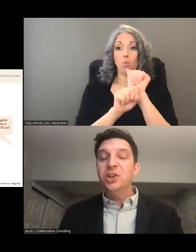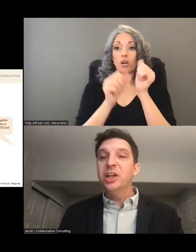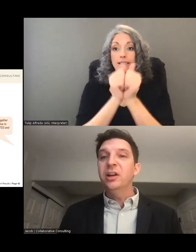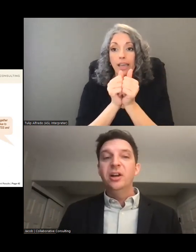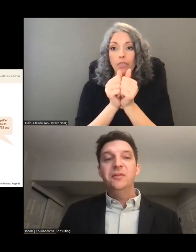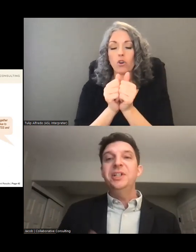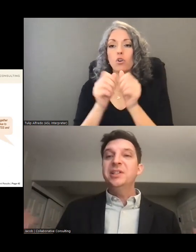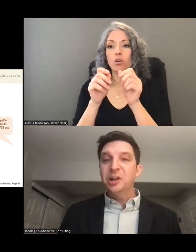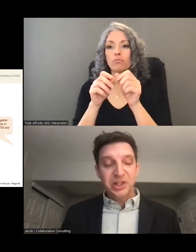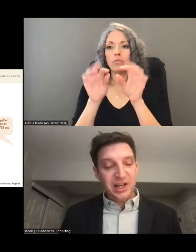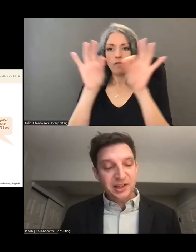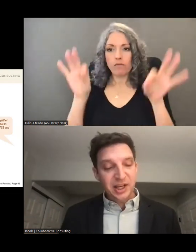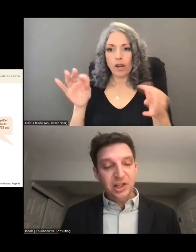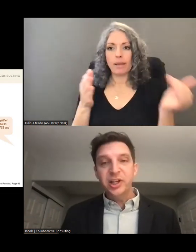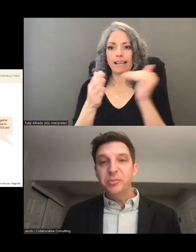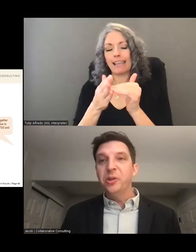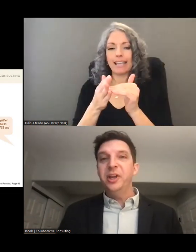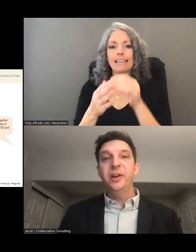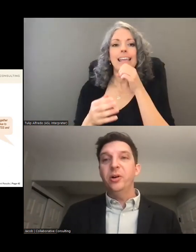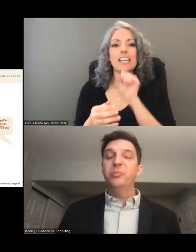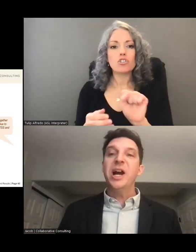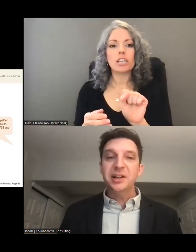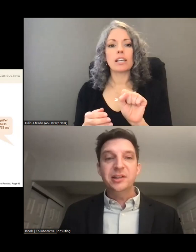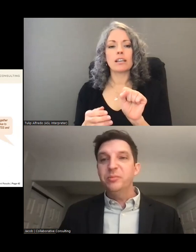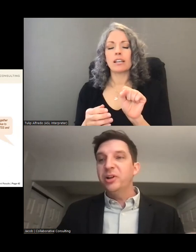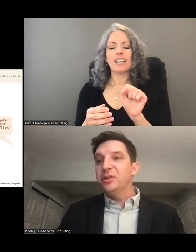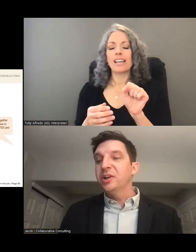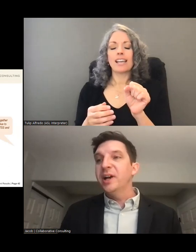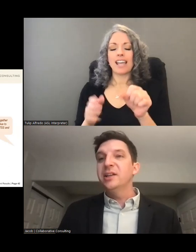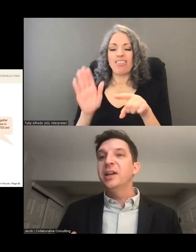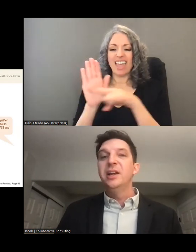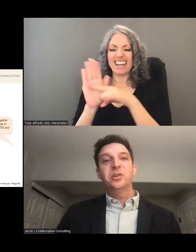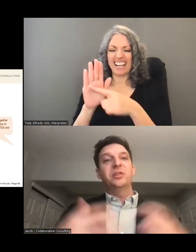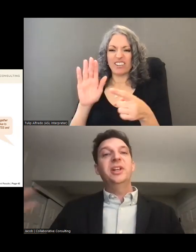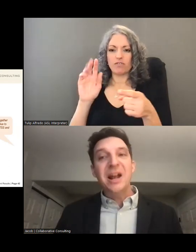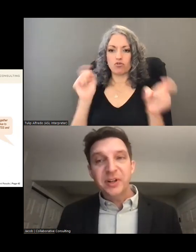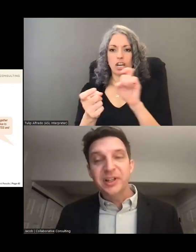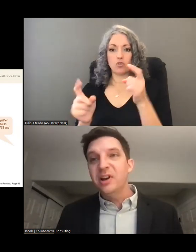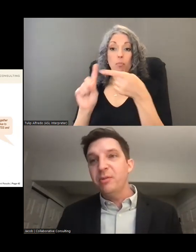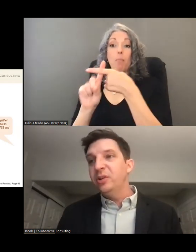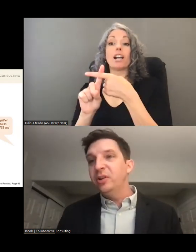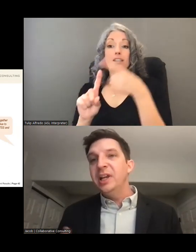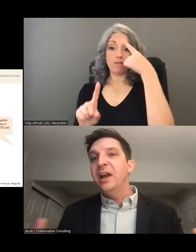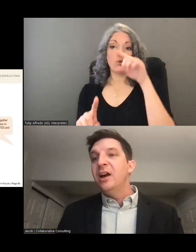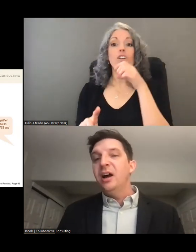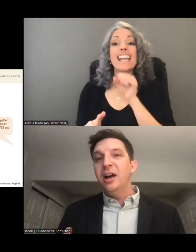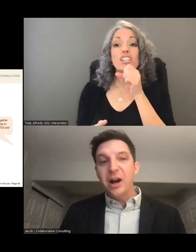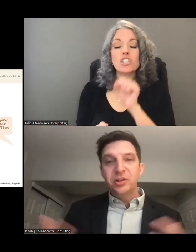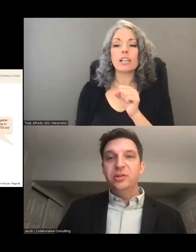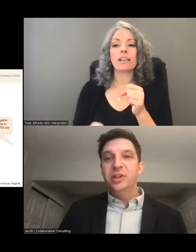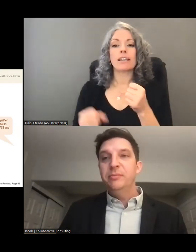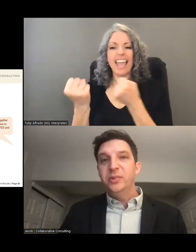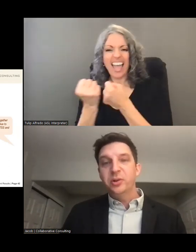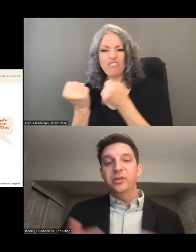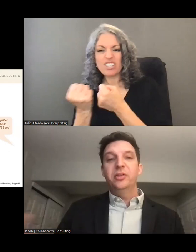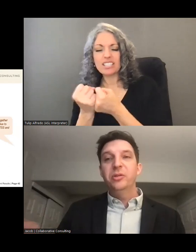reframing aging, of destigmatizing aging, both in their own practices, but also as a sort of an advocacy opportunity out